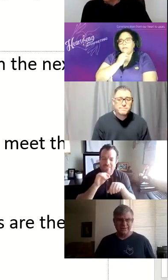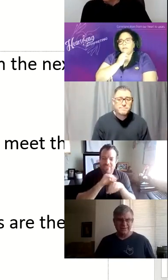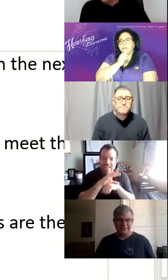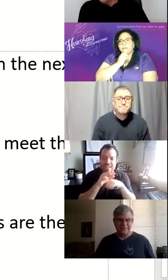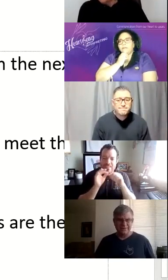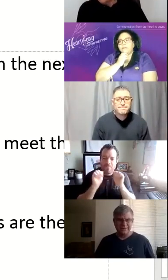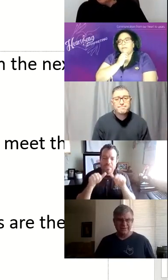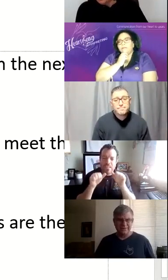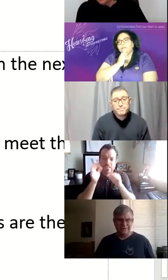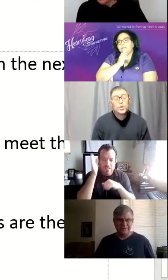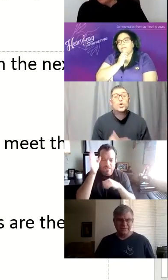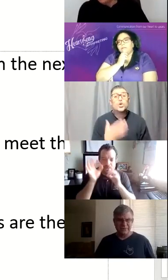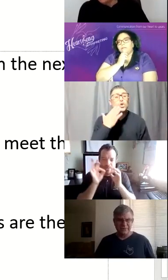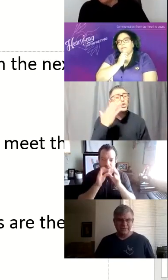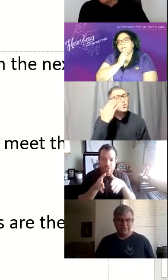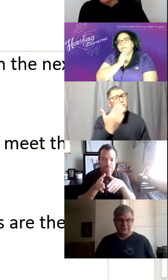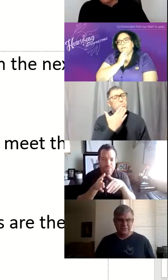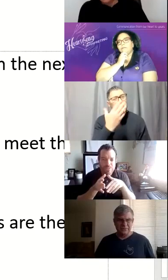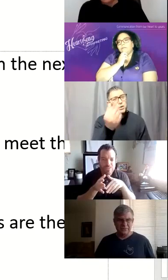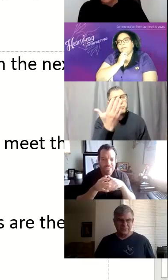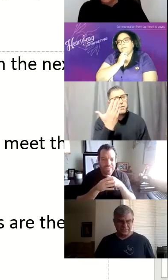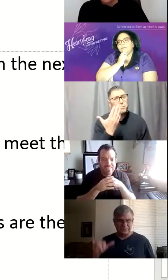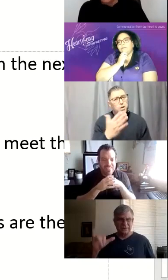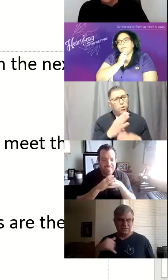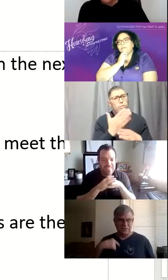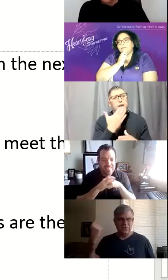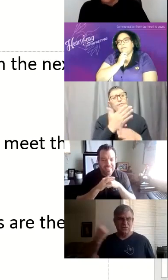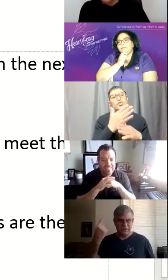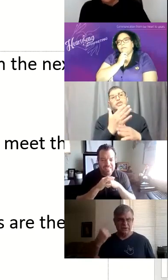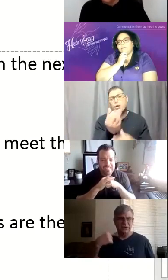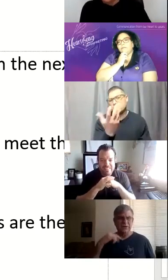It's good to know. Thank you for sharing.